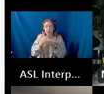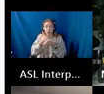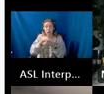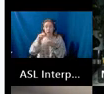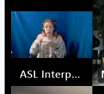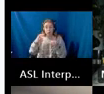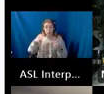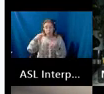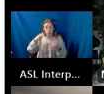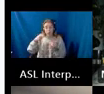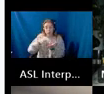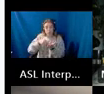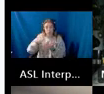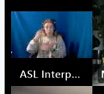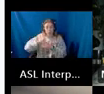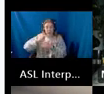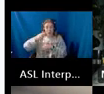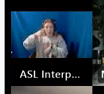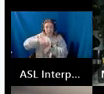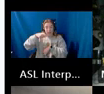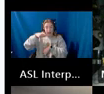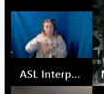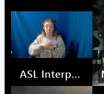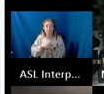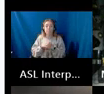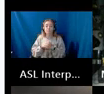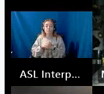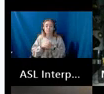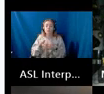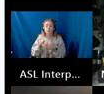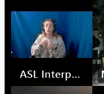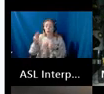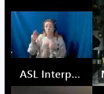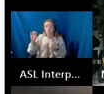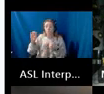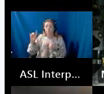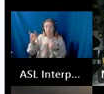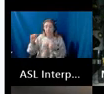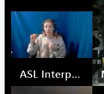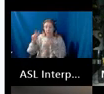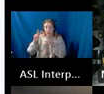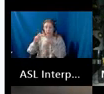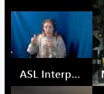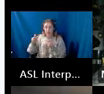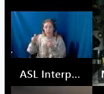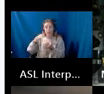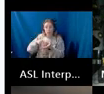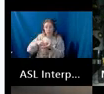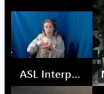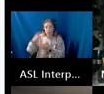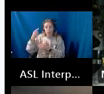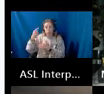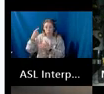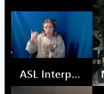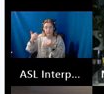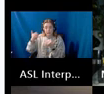dates. So the media analysis paper due today before our class starts.